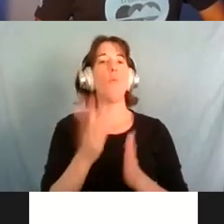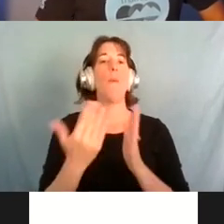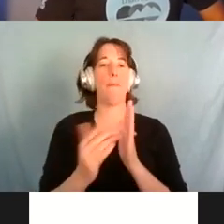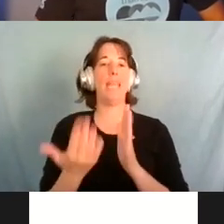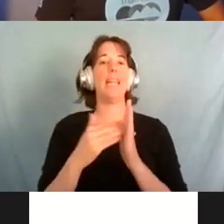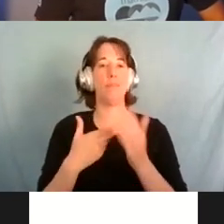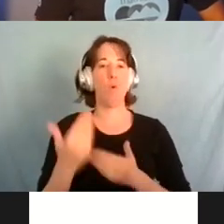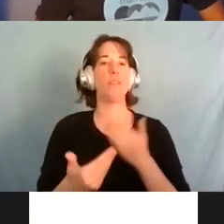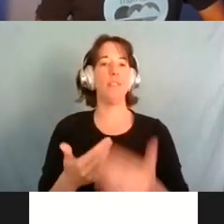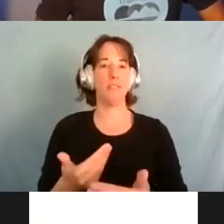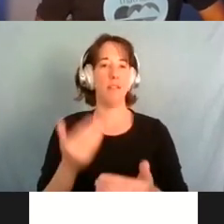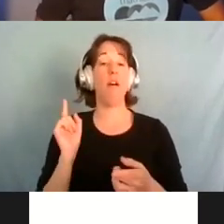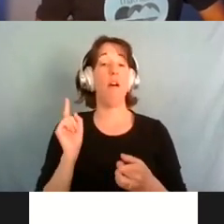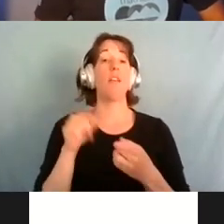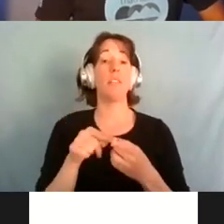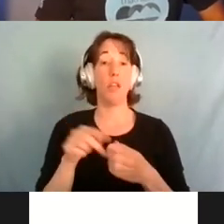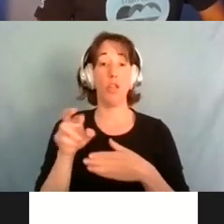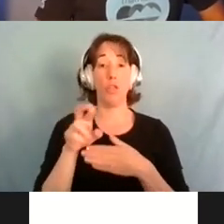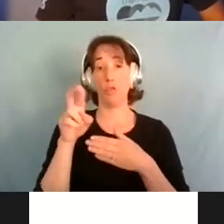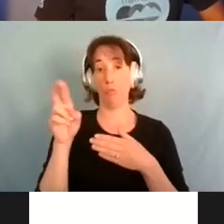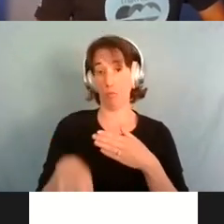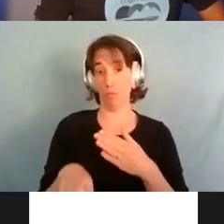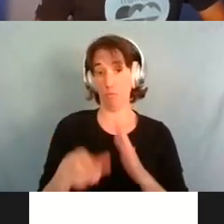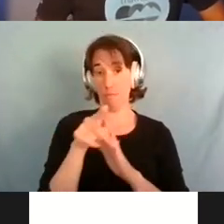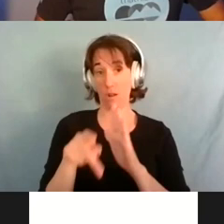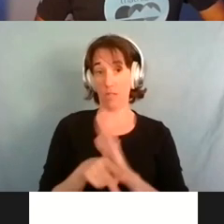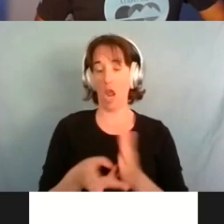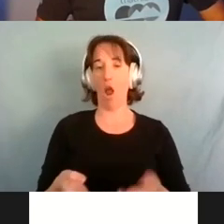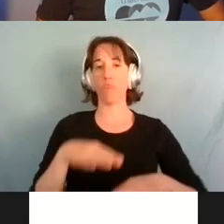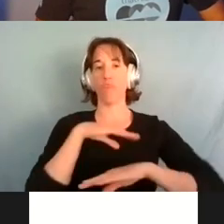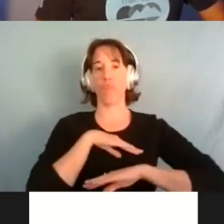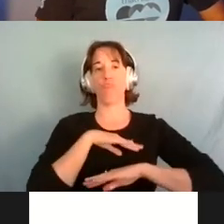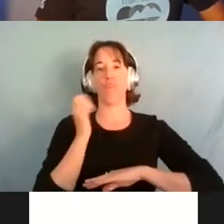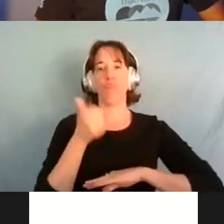until the resulting policy is satisfactory.